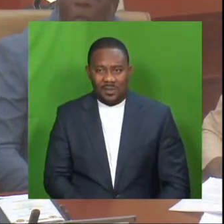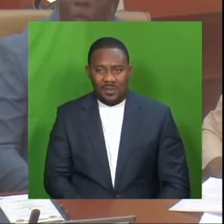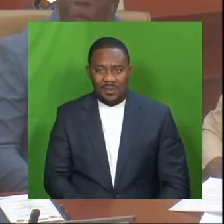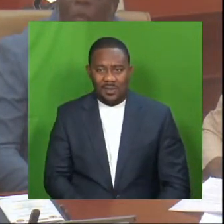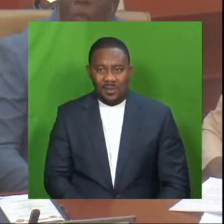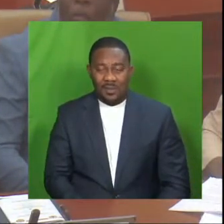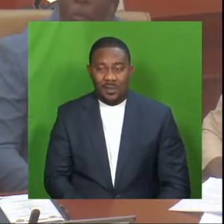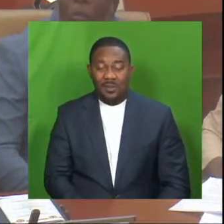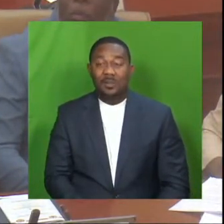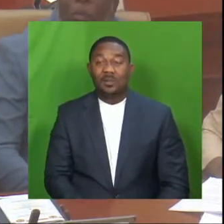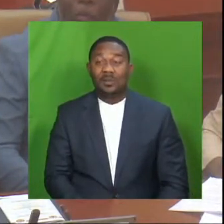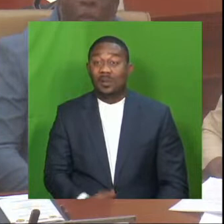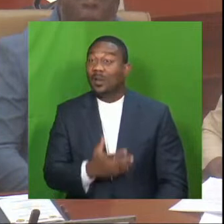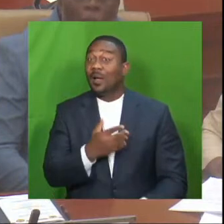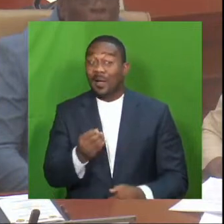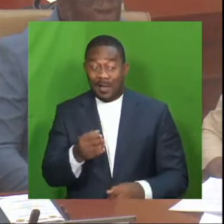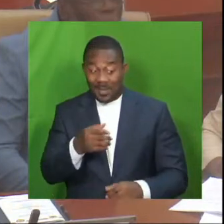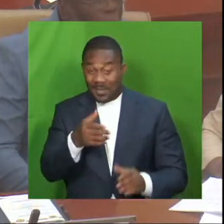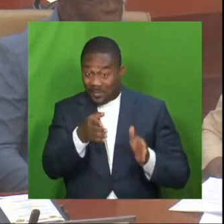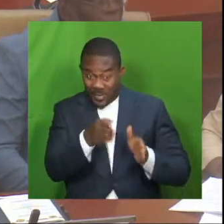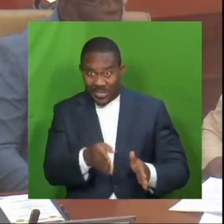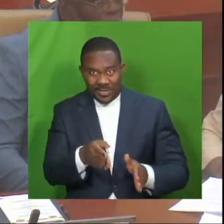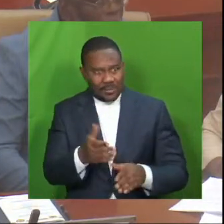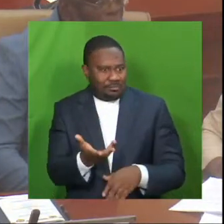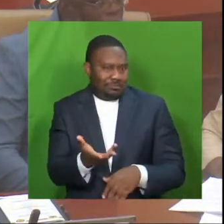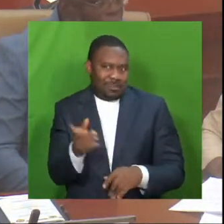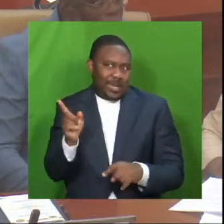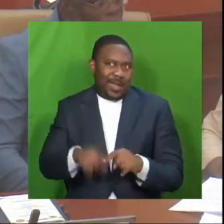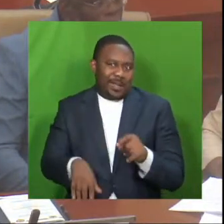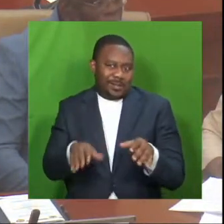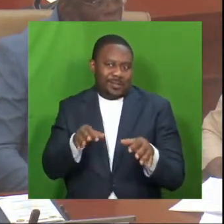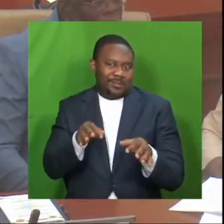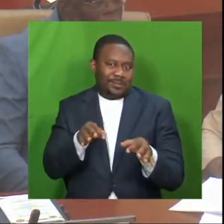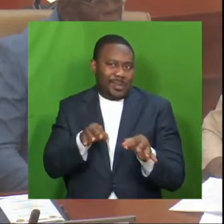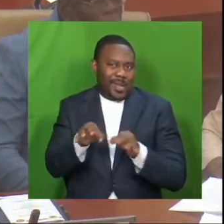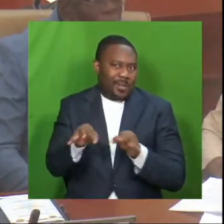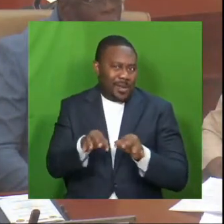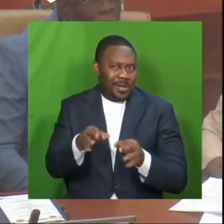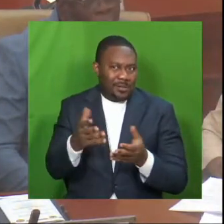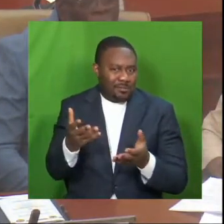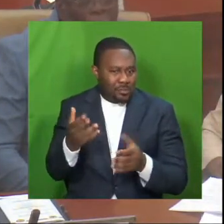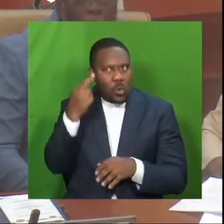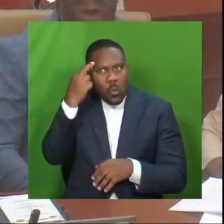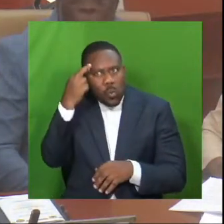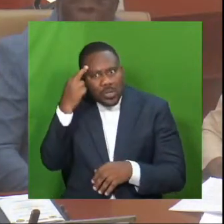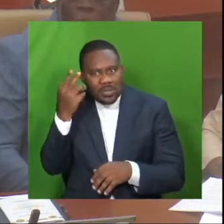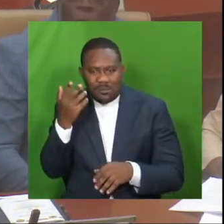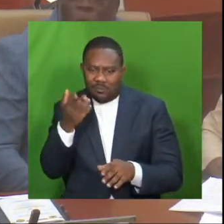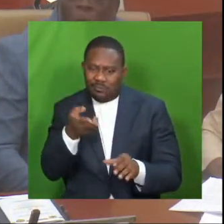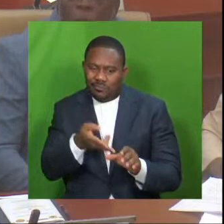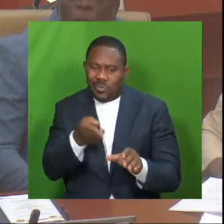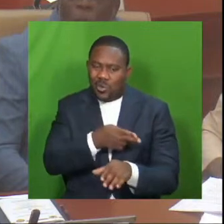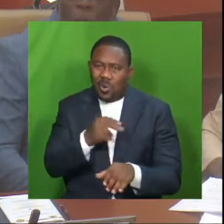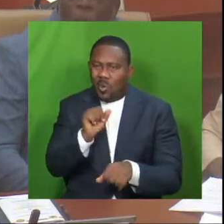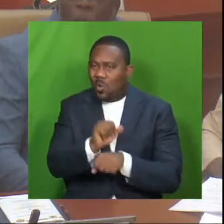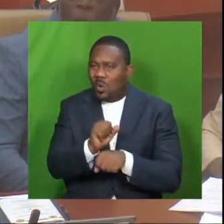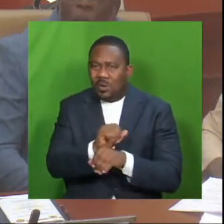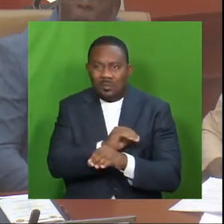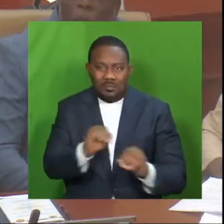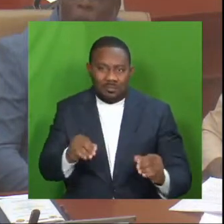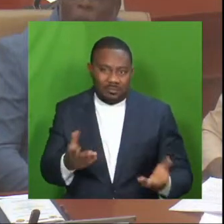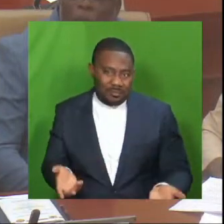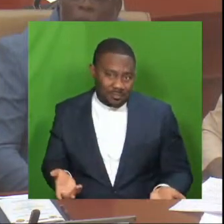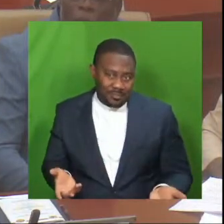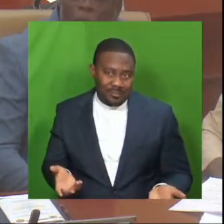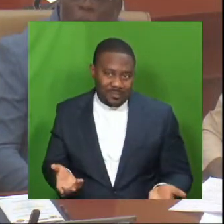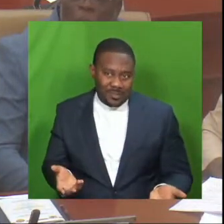to offer a reasonable explanation. That reasonable explanation is when you are seeking to be